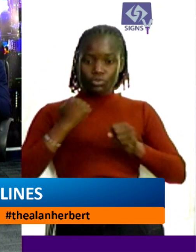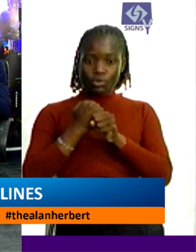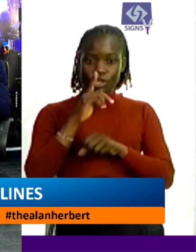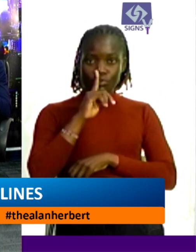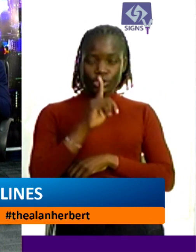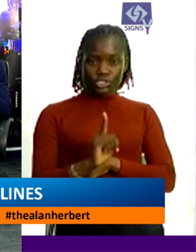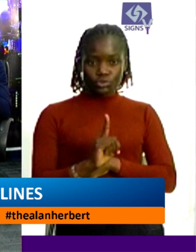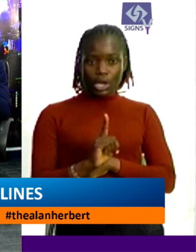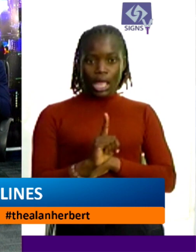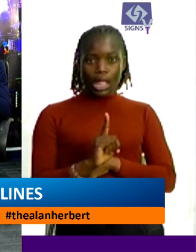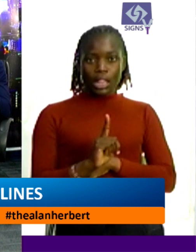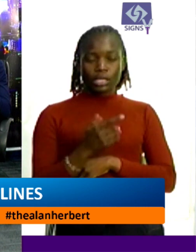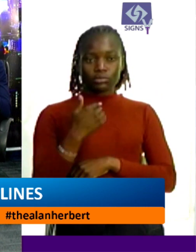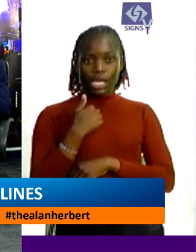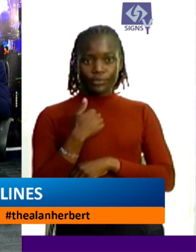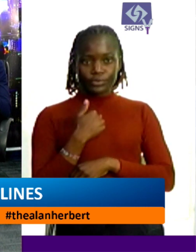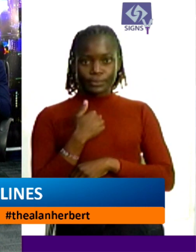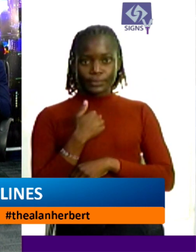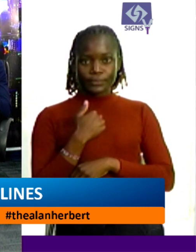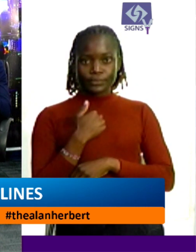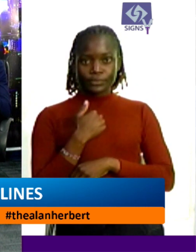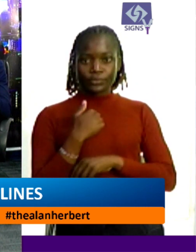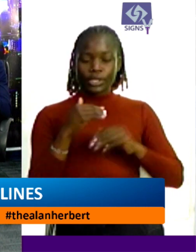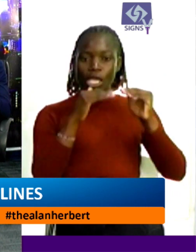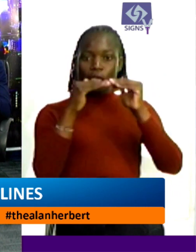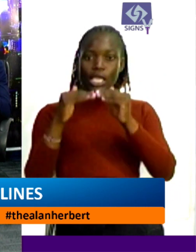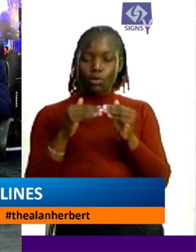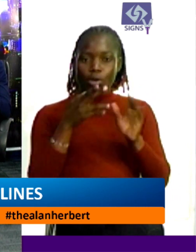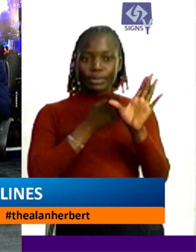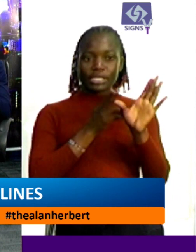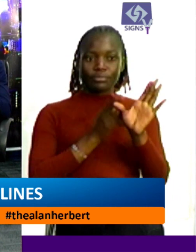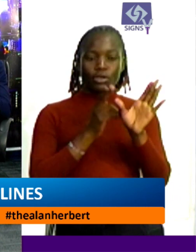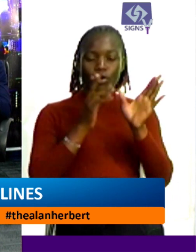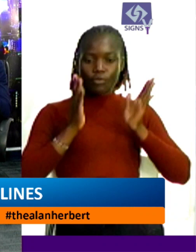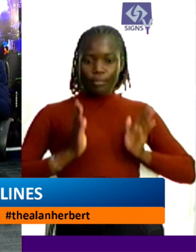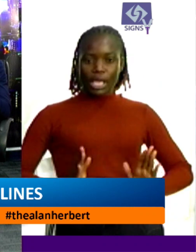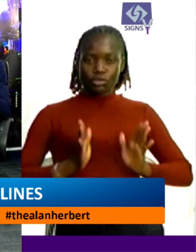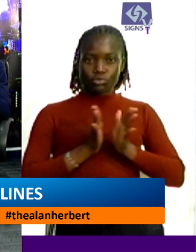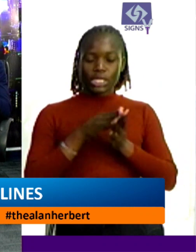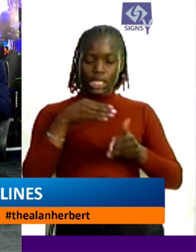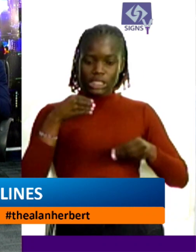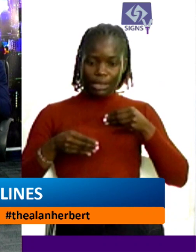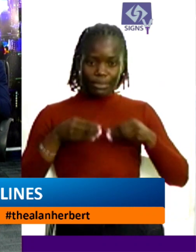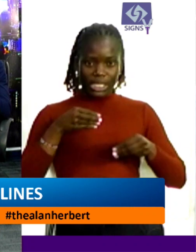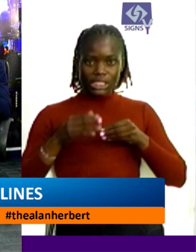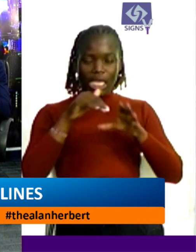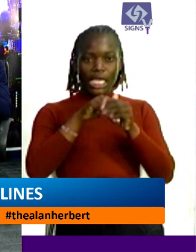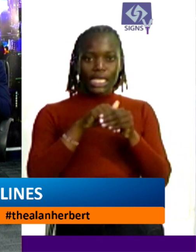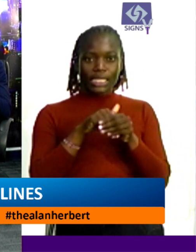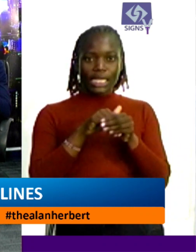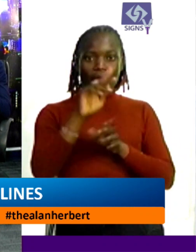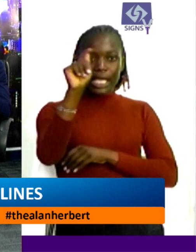sure that we have equal participation of persons with disabilities in